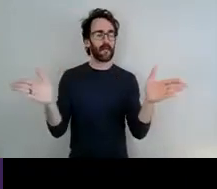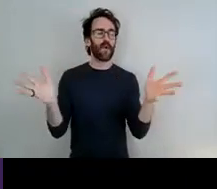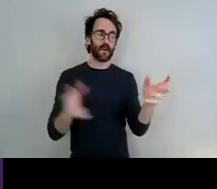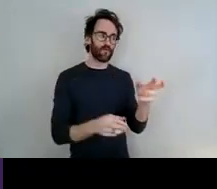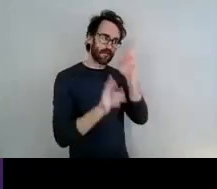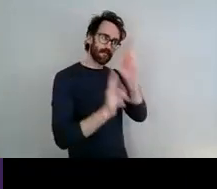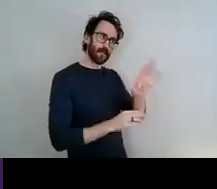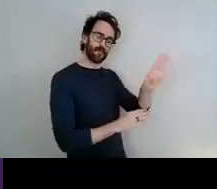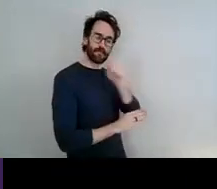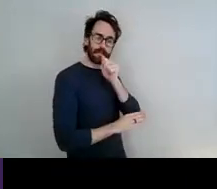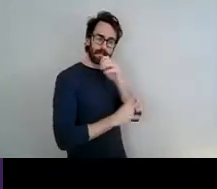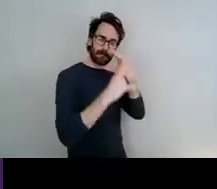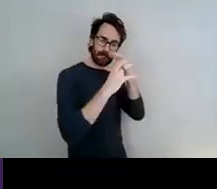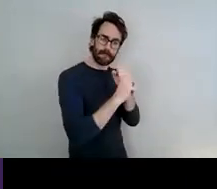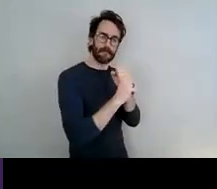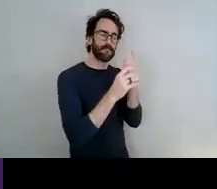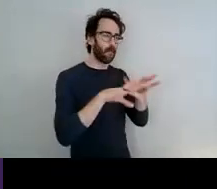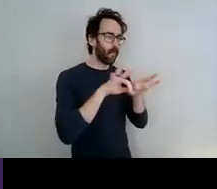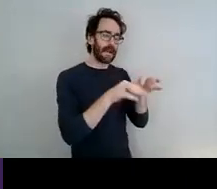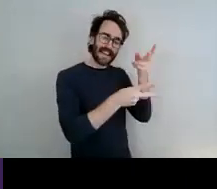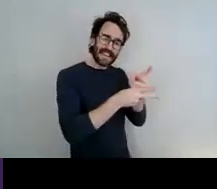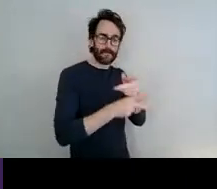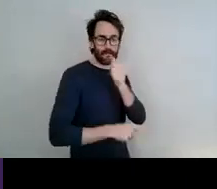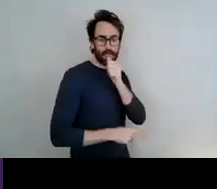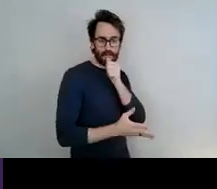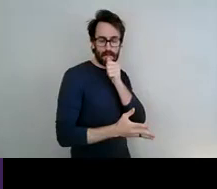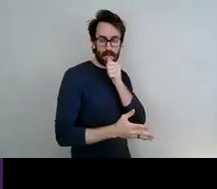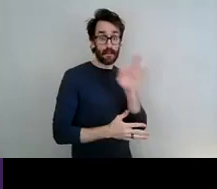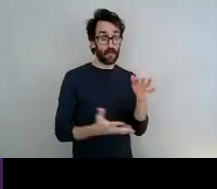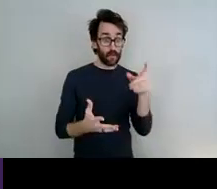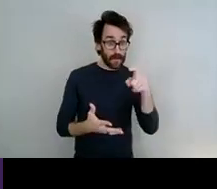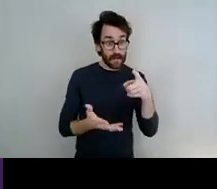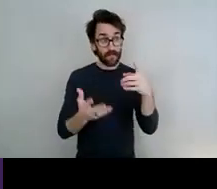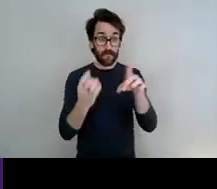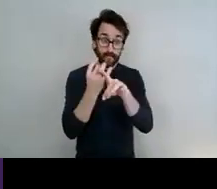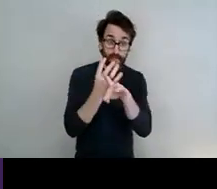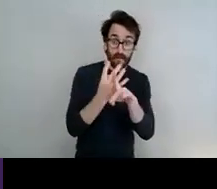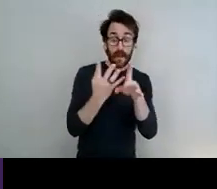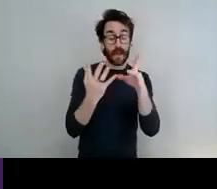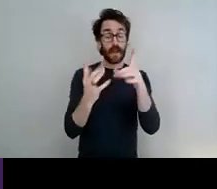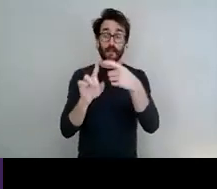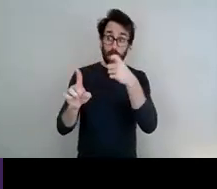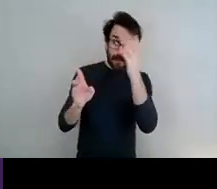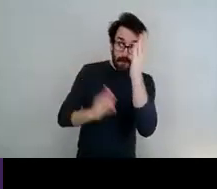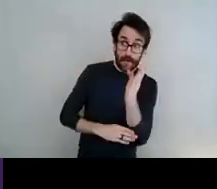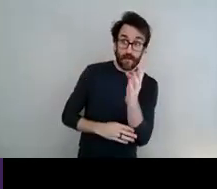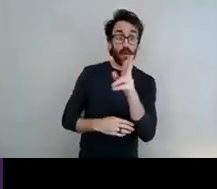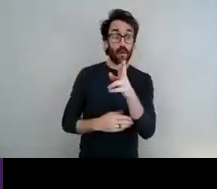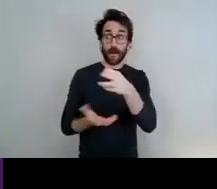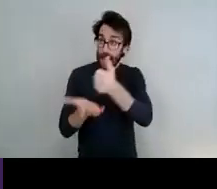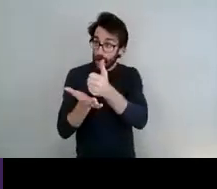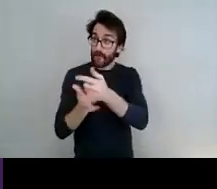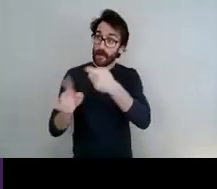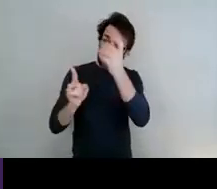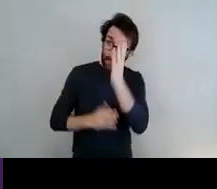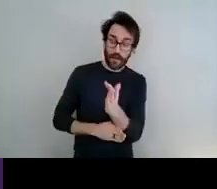regards to that. If you wanted to directly get feedback from a speaker, we can put you in touch with that person as